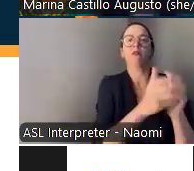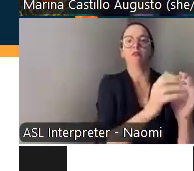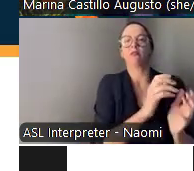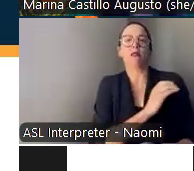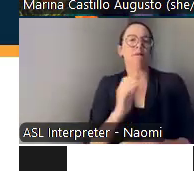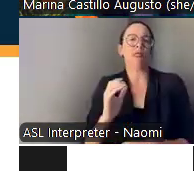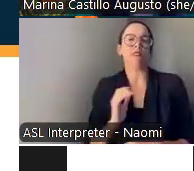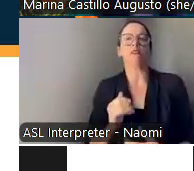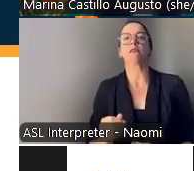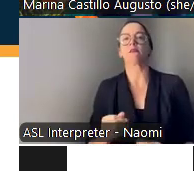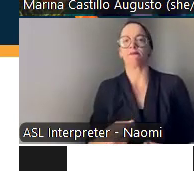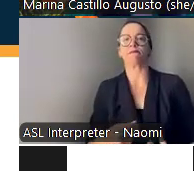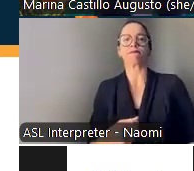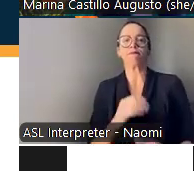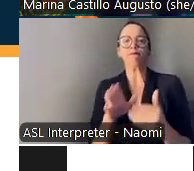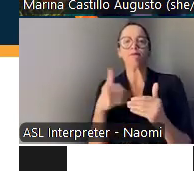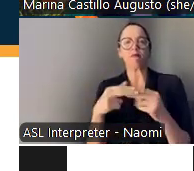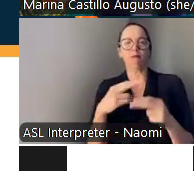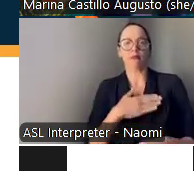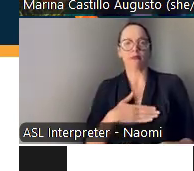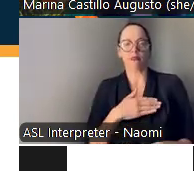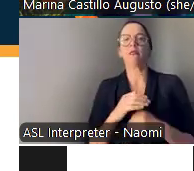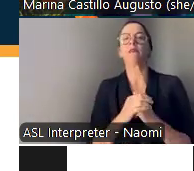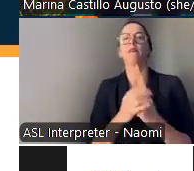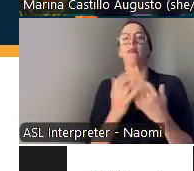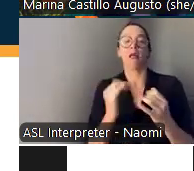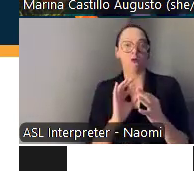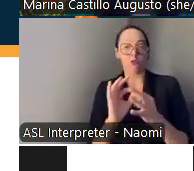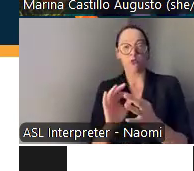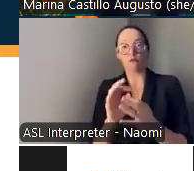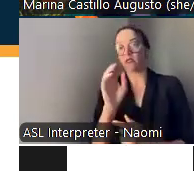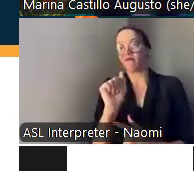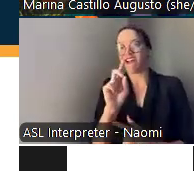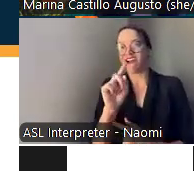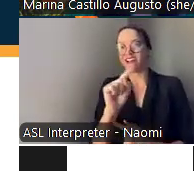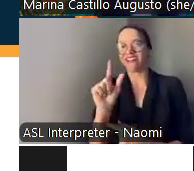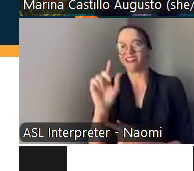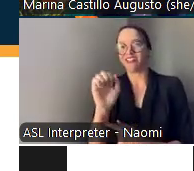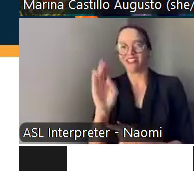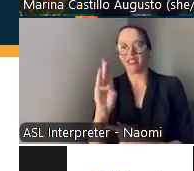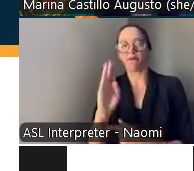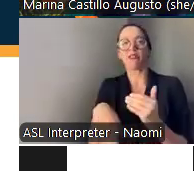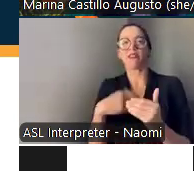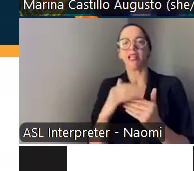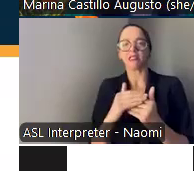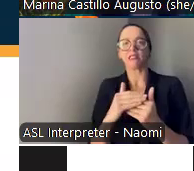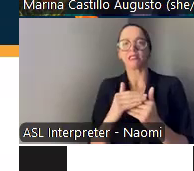So in terms of the ad lead next steps, I wanted to mention a few things. So the principal consultant